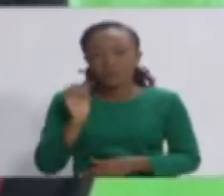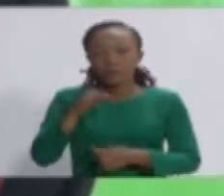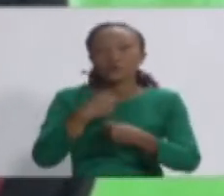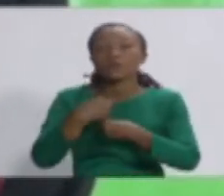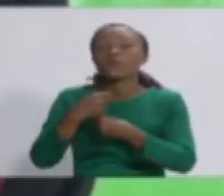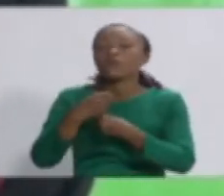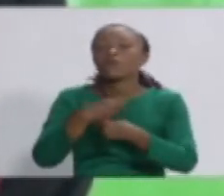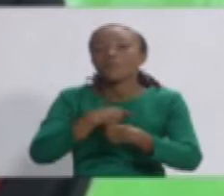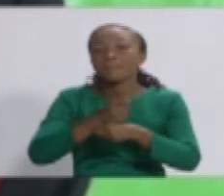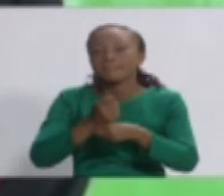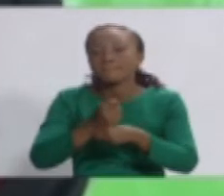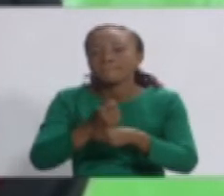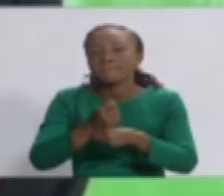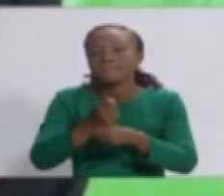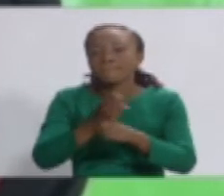formally